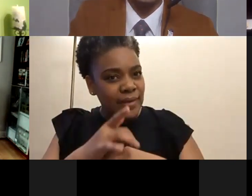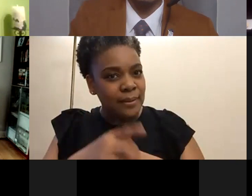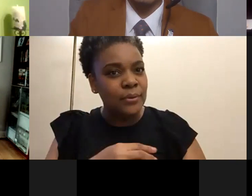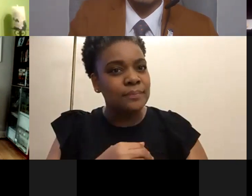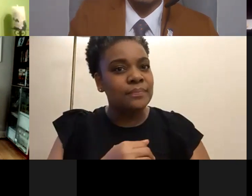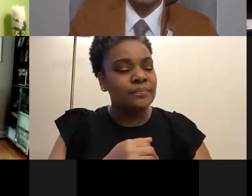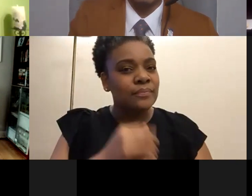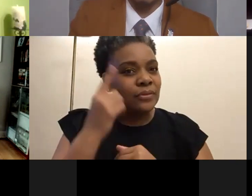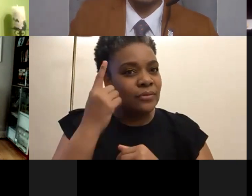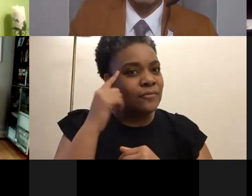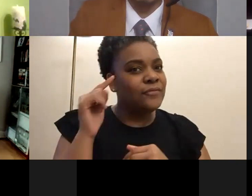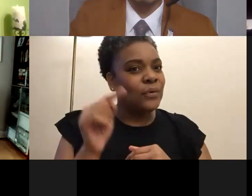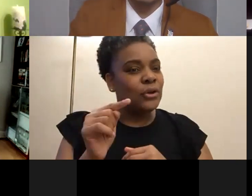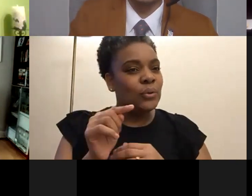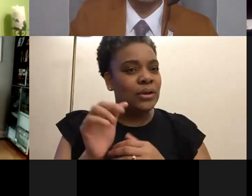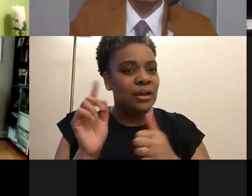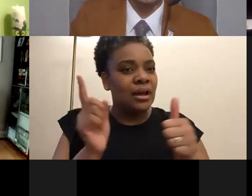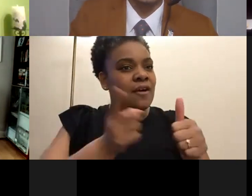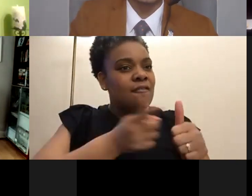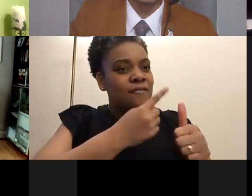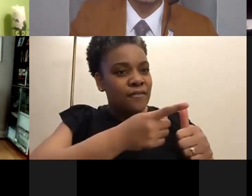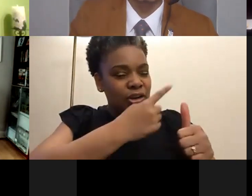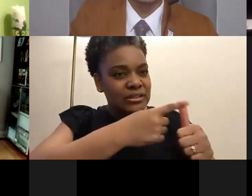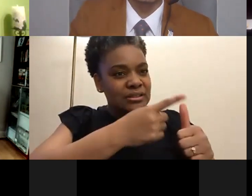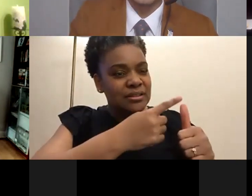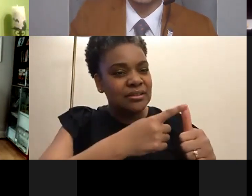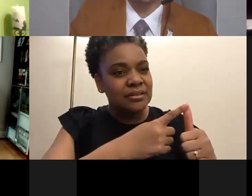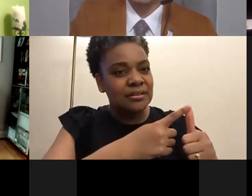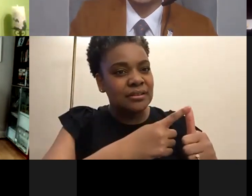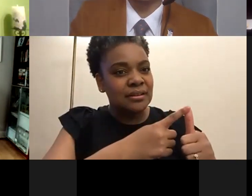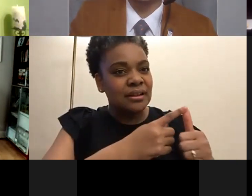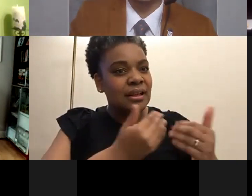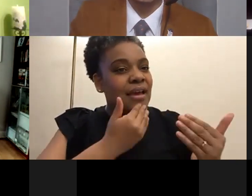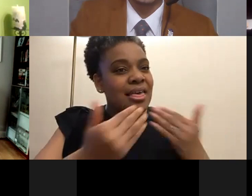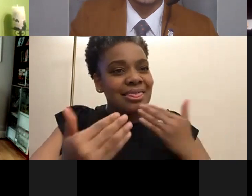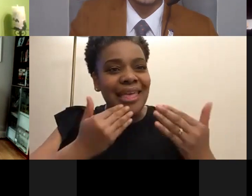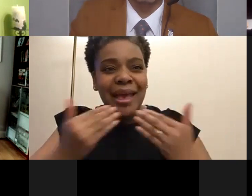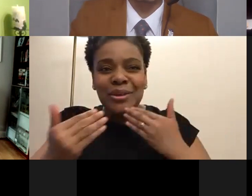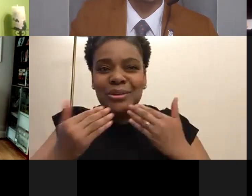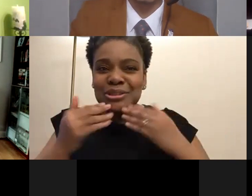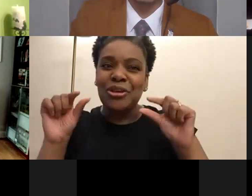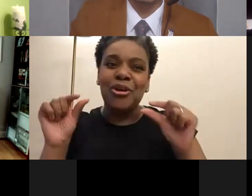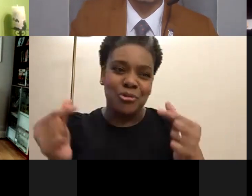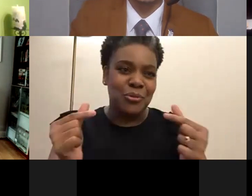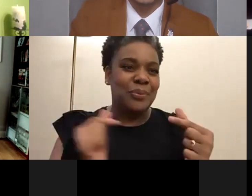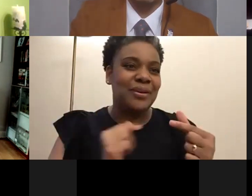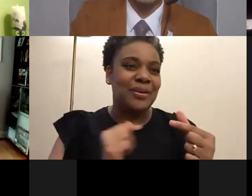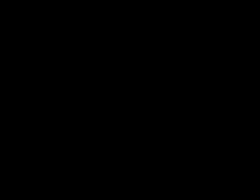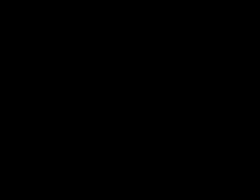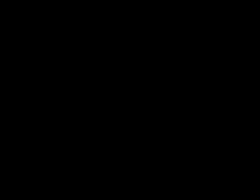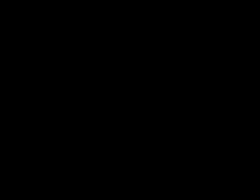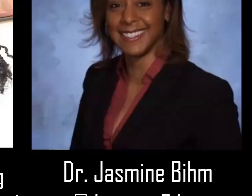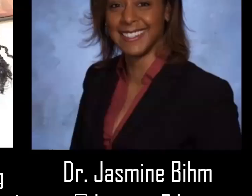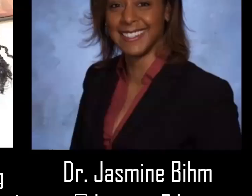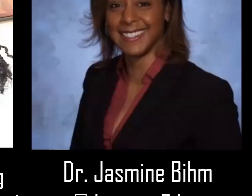for you. First and foremost, we want to thank our panelists for the time that